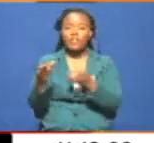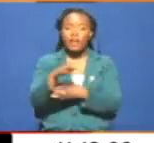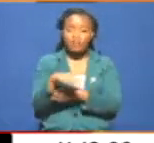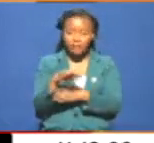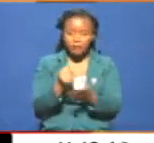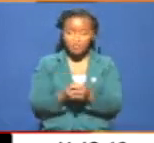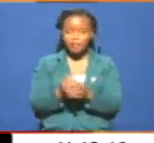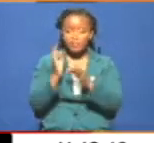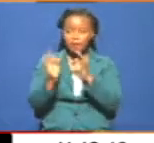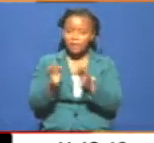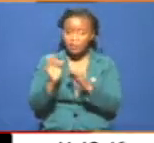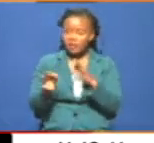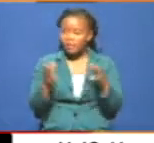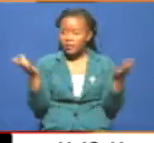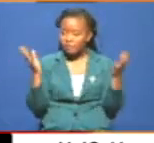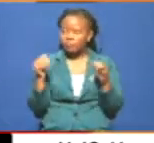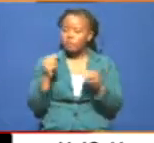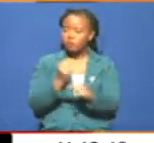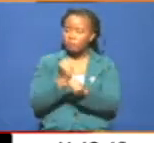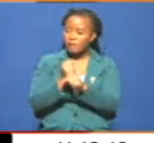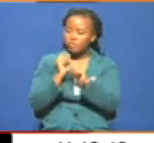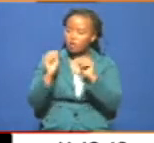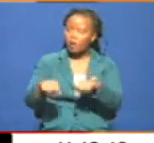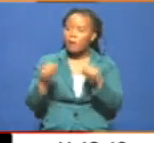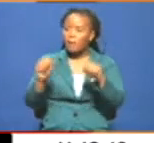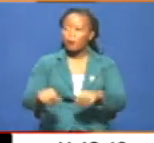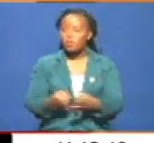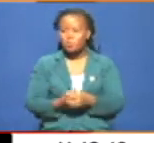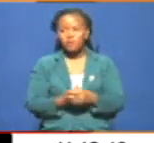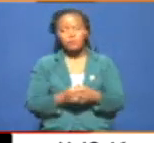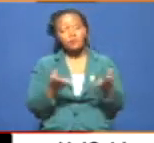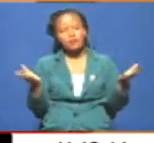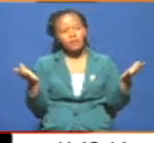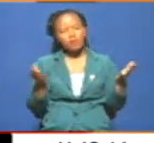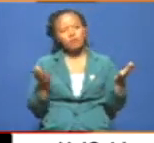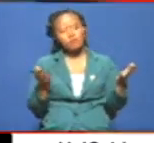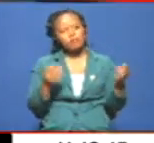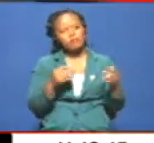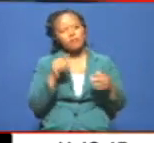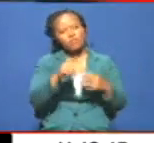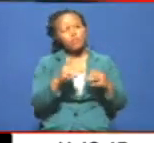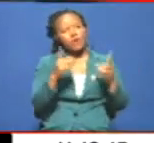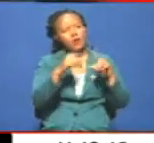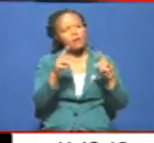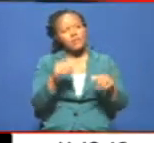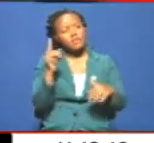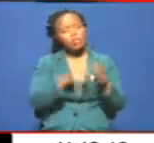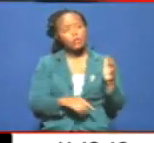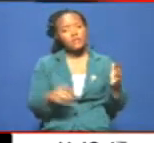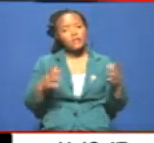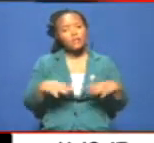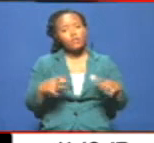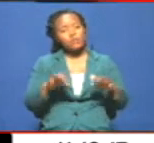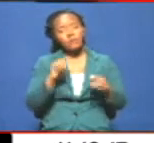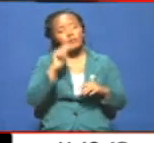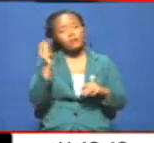is made possible. Right. So as we come to a close of this conversation, yeah. what would be your message to Kenyans in terms of their role